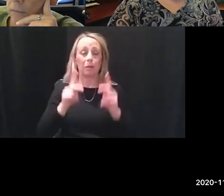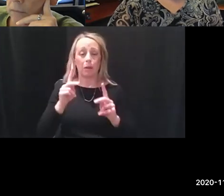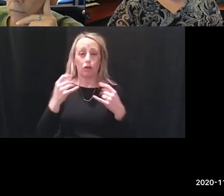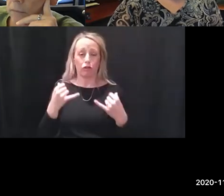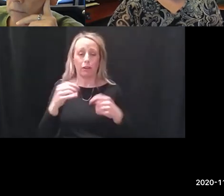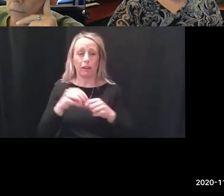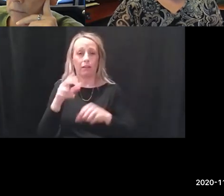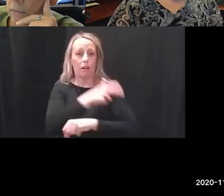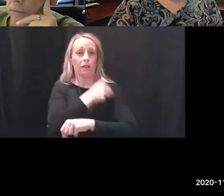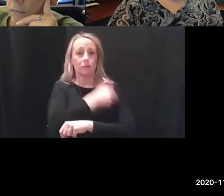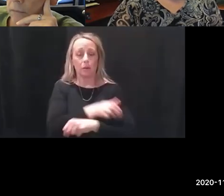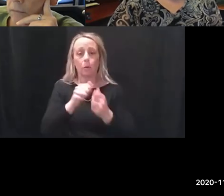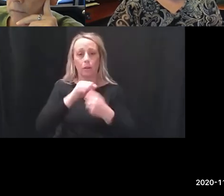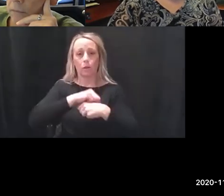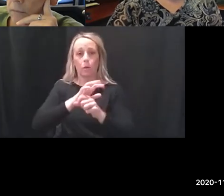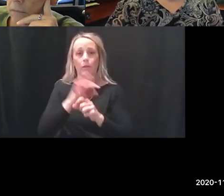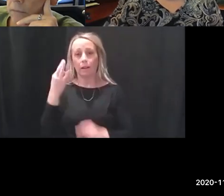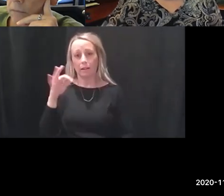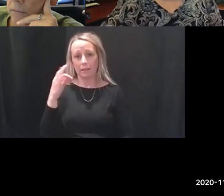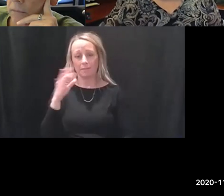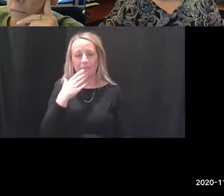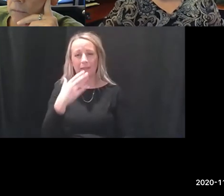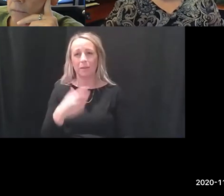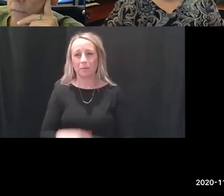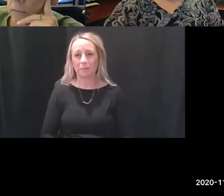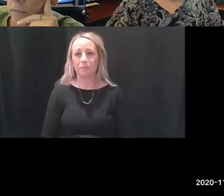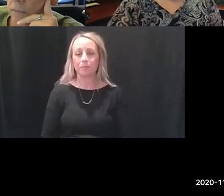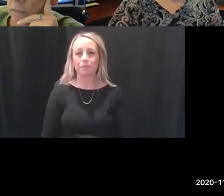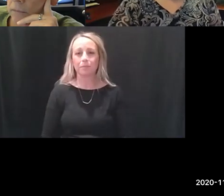in the county with COVID-19. Thank you.